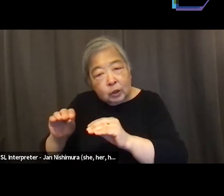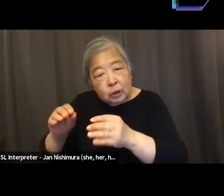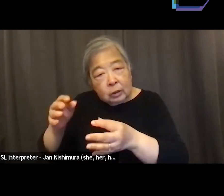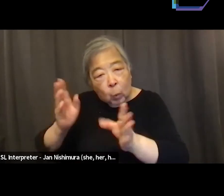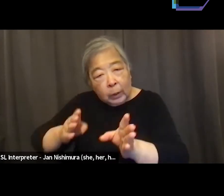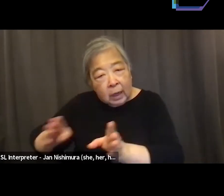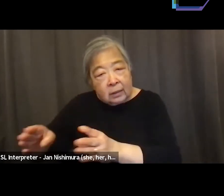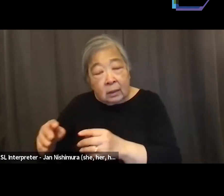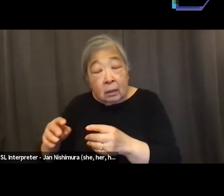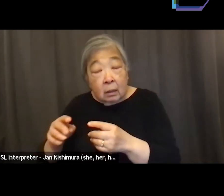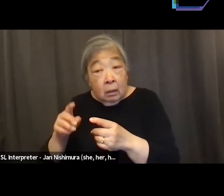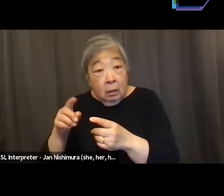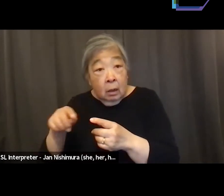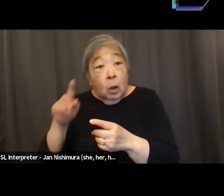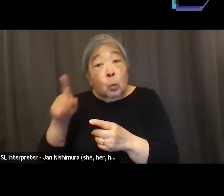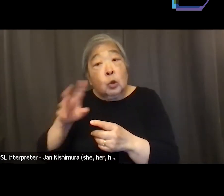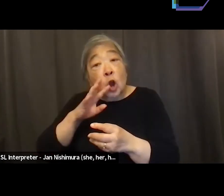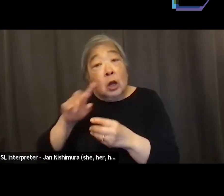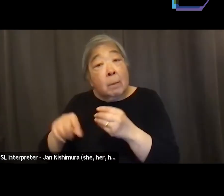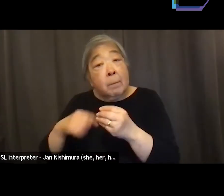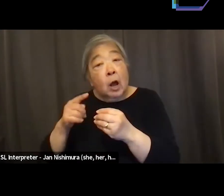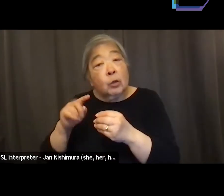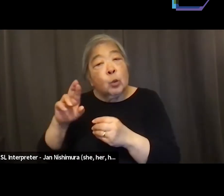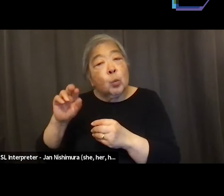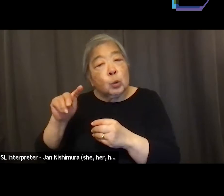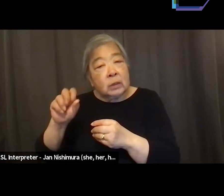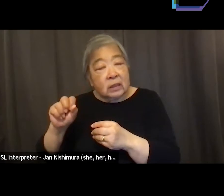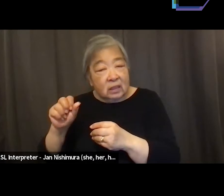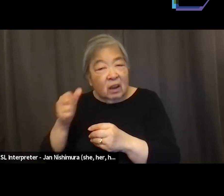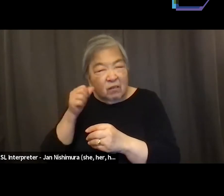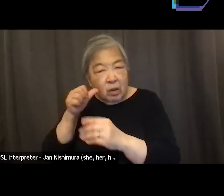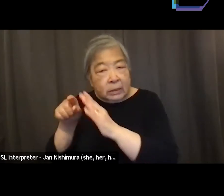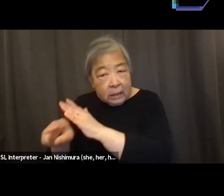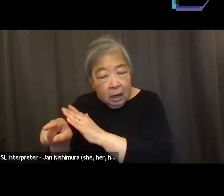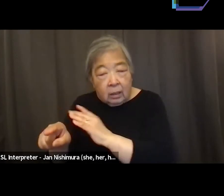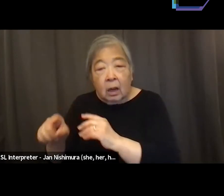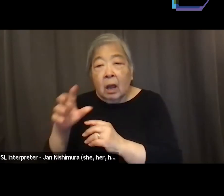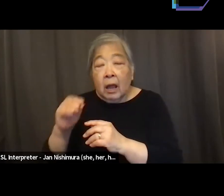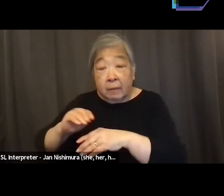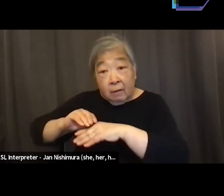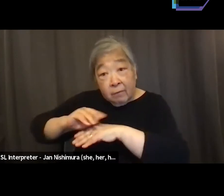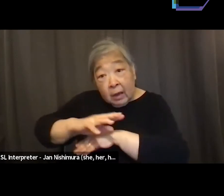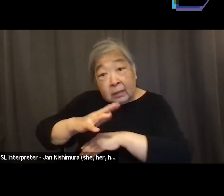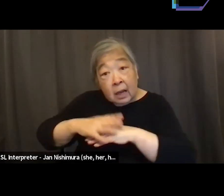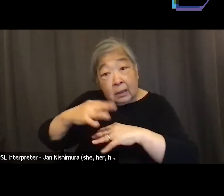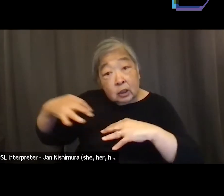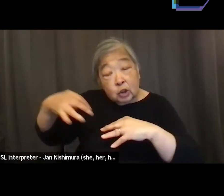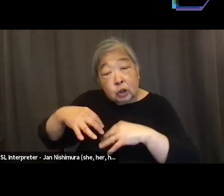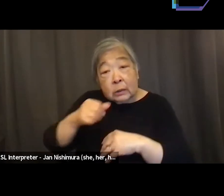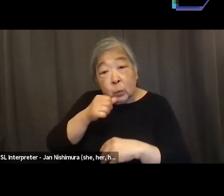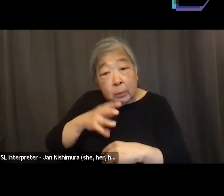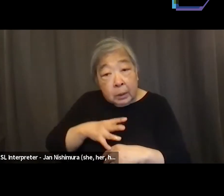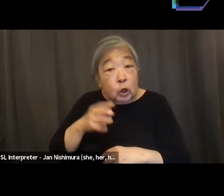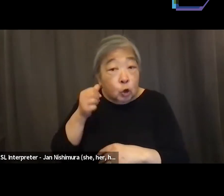They're going to talk to us about the imperial roots of femicide and the effects it has had on Indigenous women, girls, and Two-Spirit